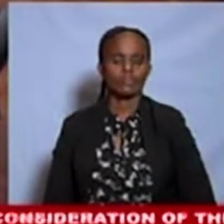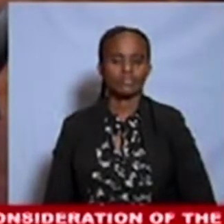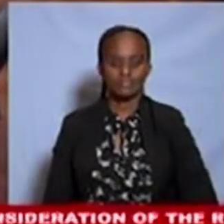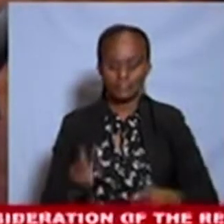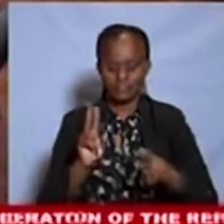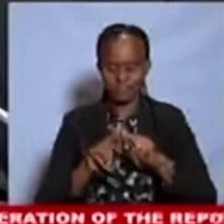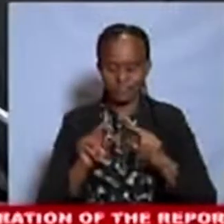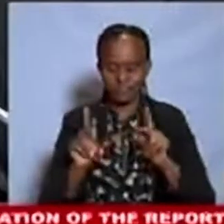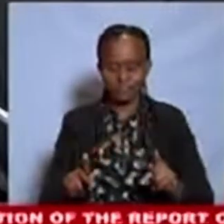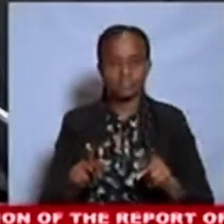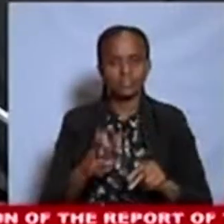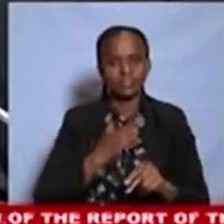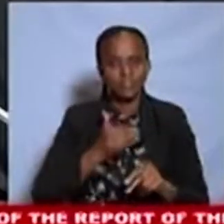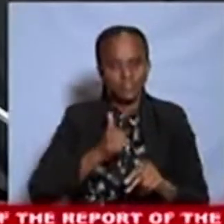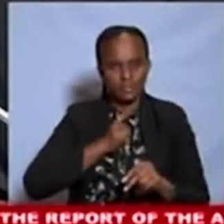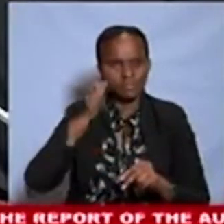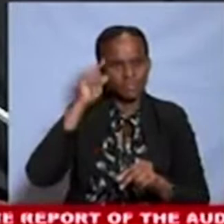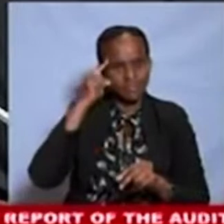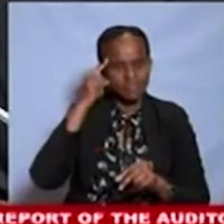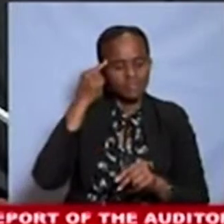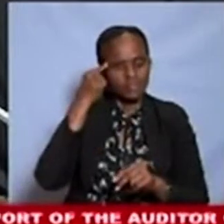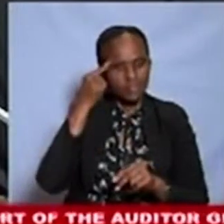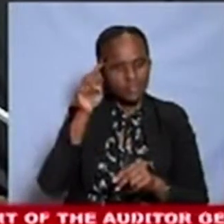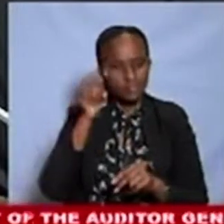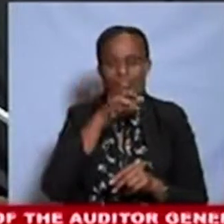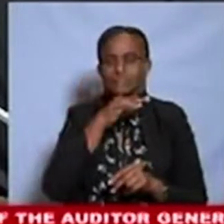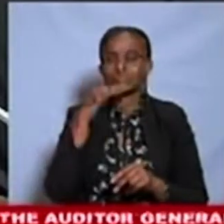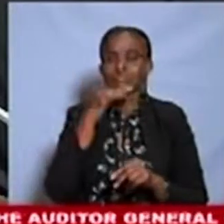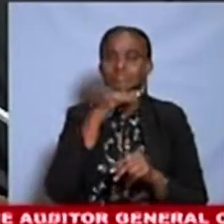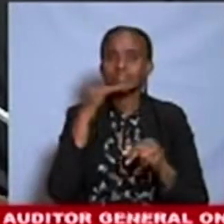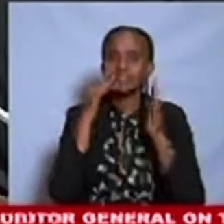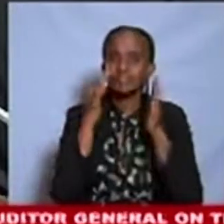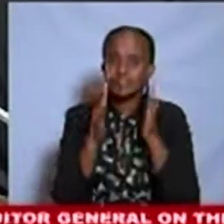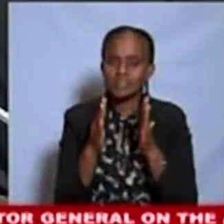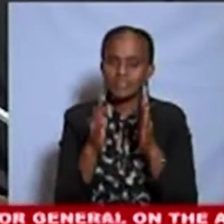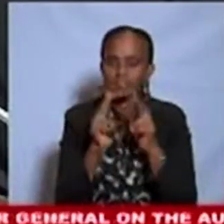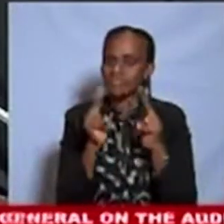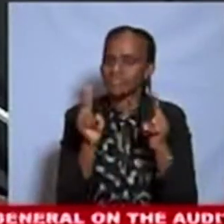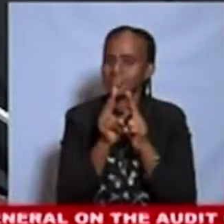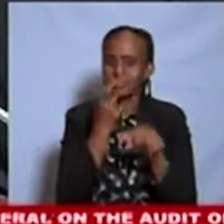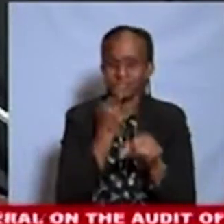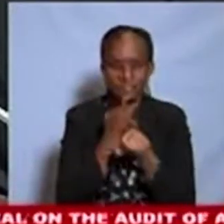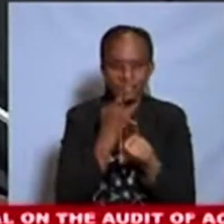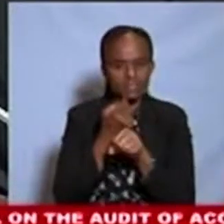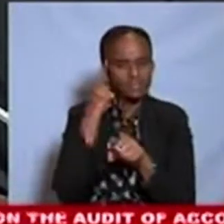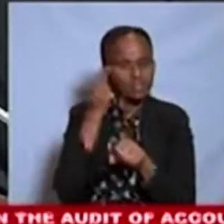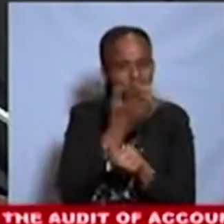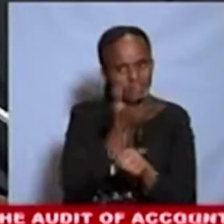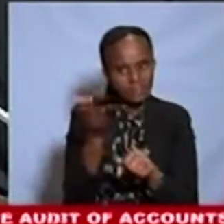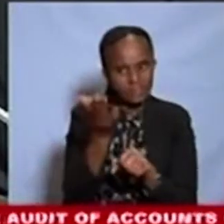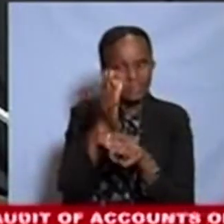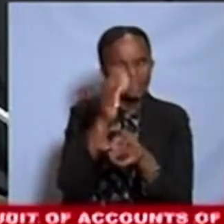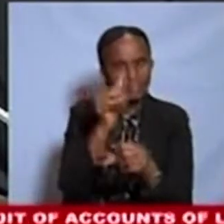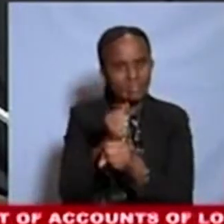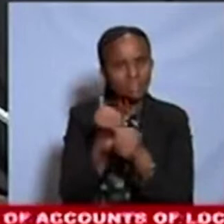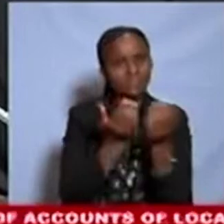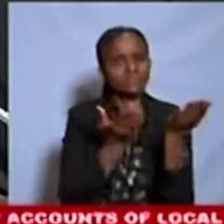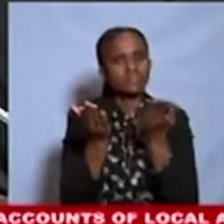Chair, I think for the farmers, it's very, very difficult for them to receive a service from